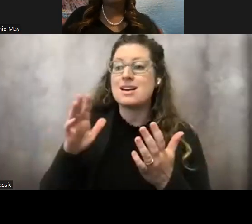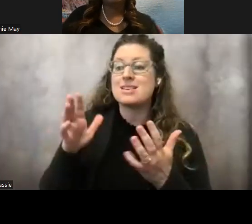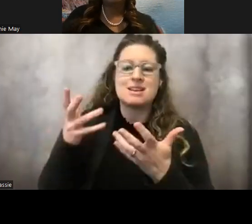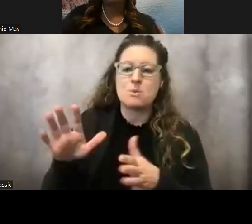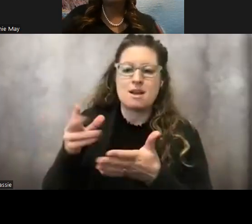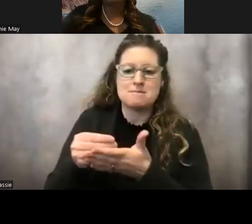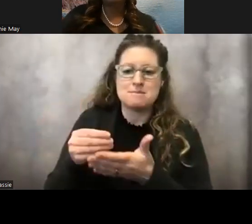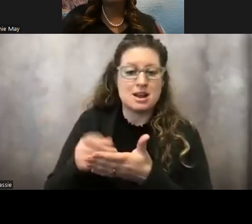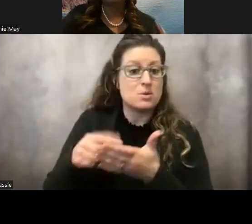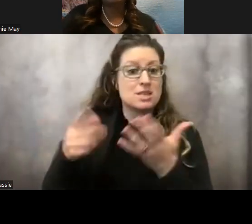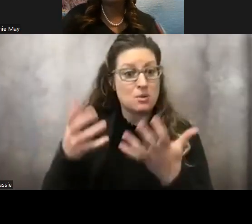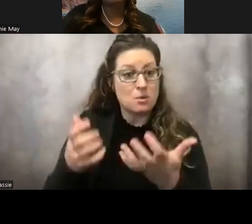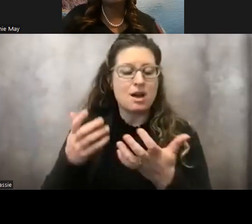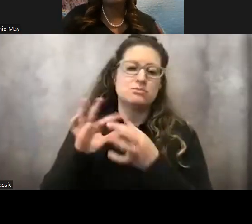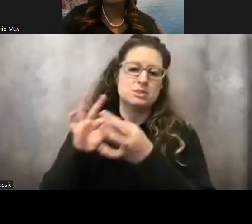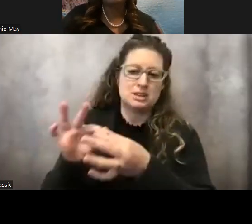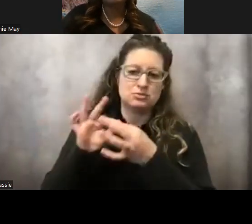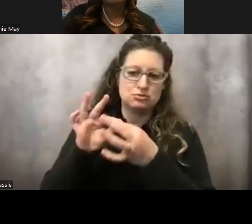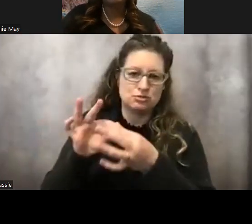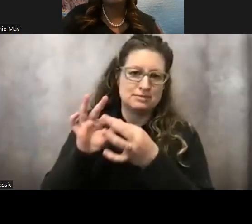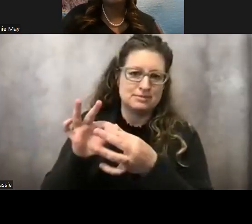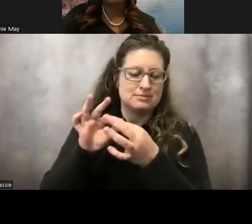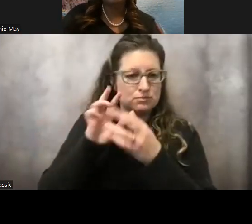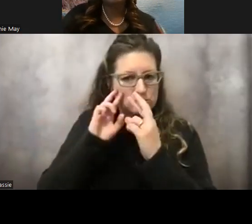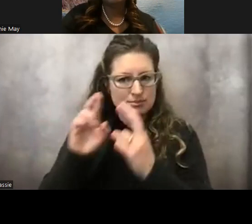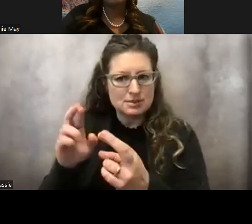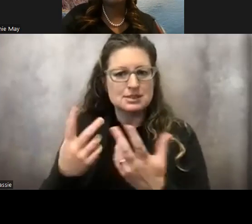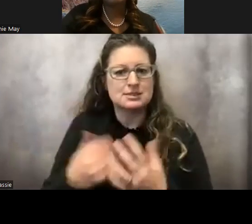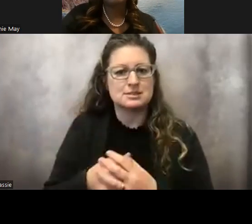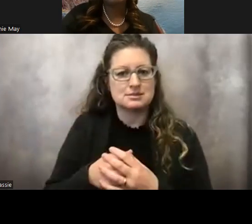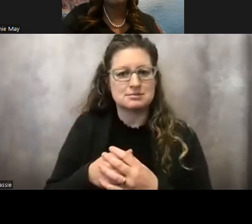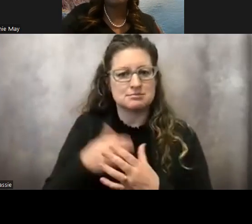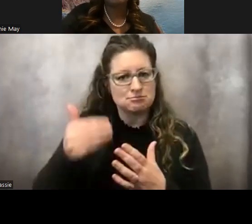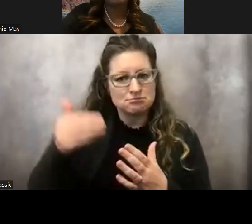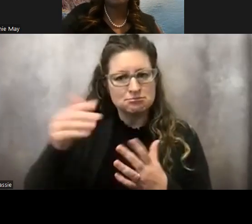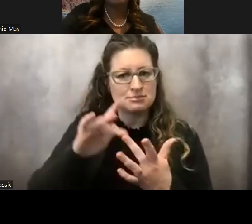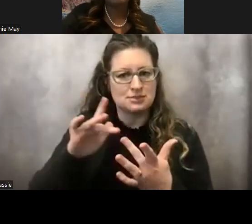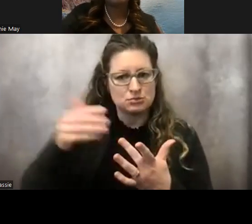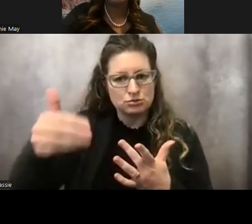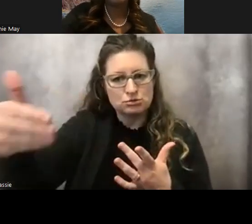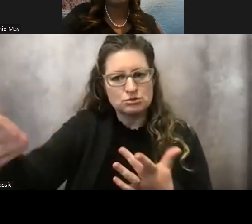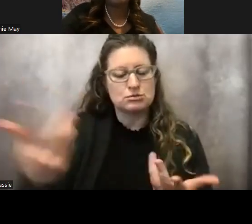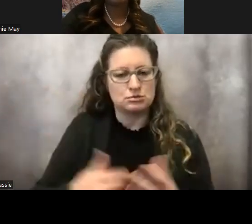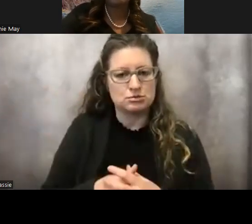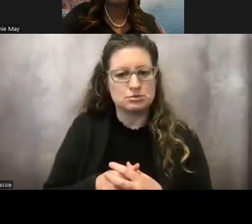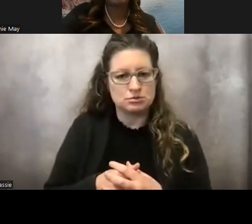build a relationship with us. And that to them was paramount. Now,